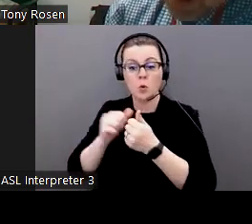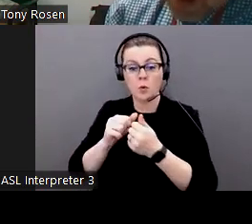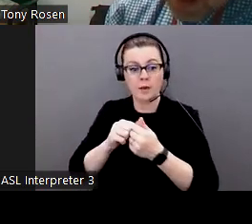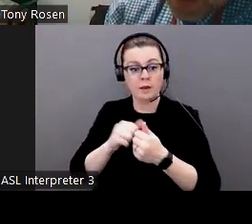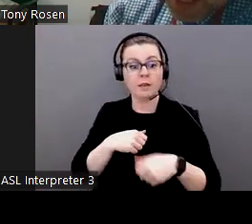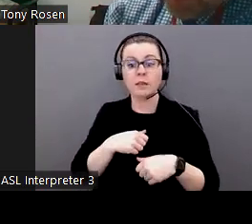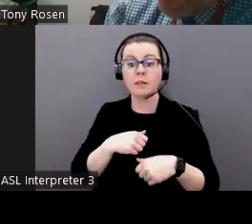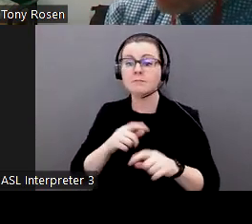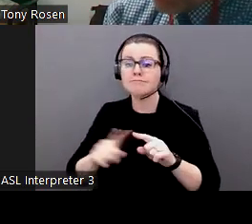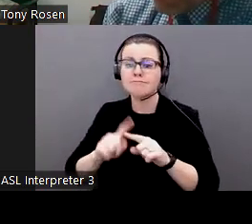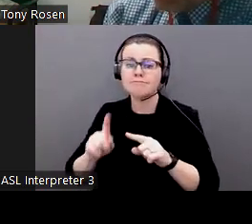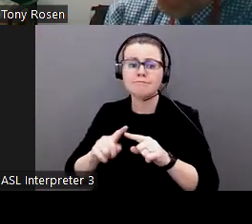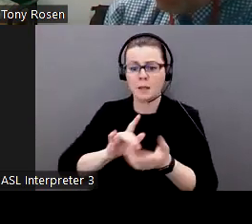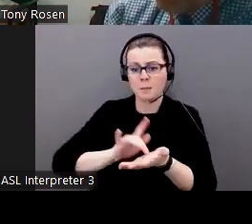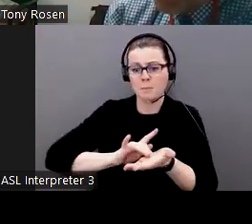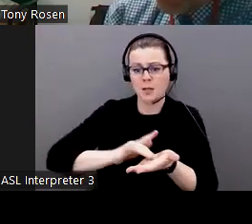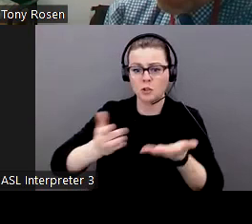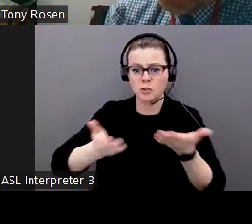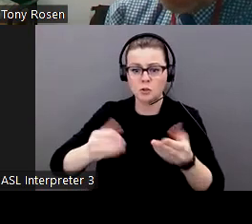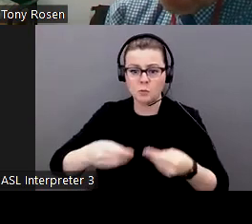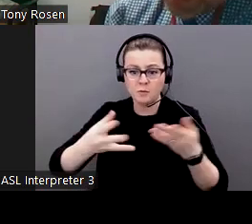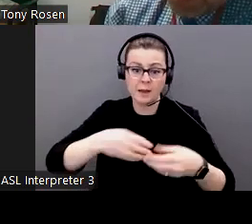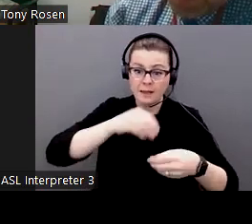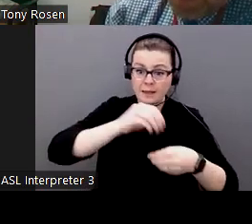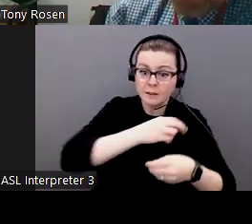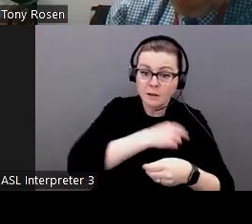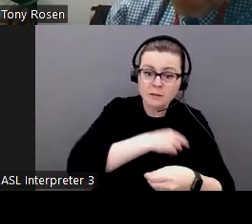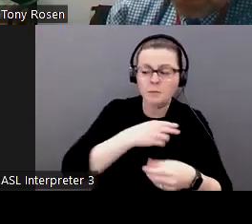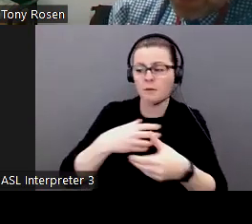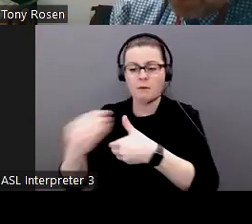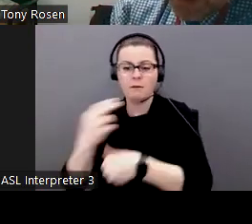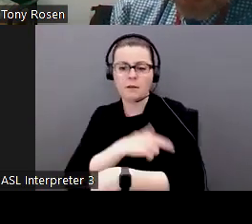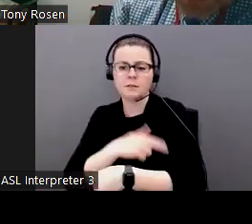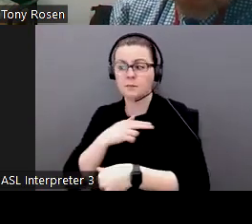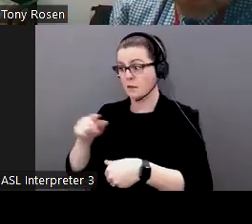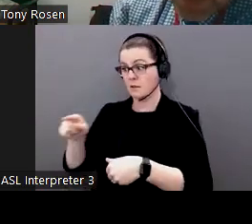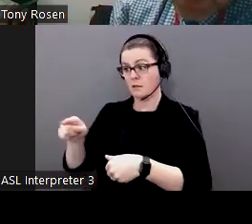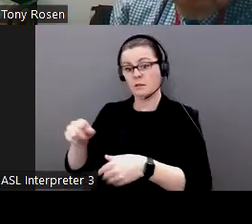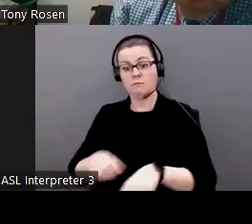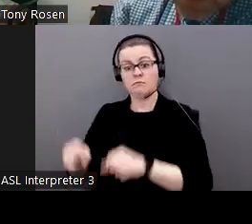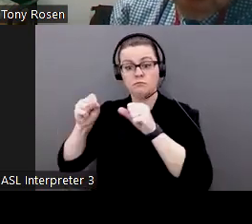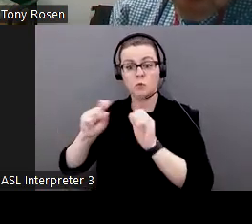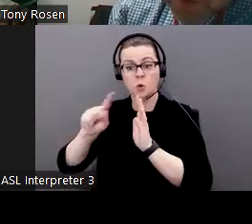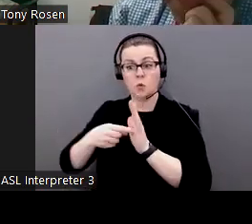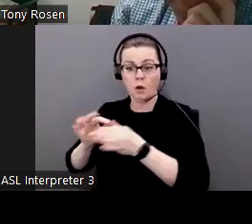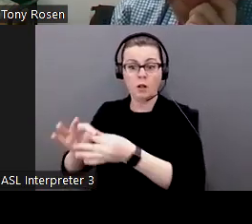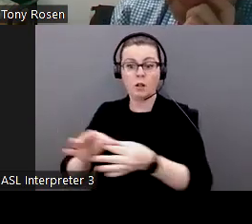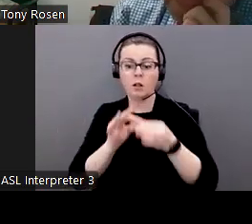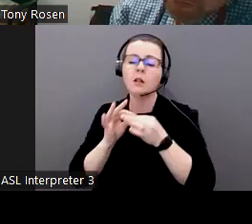be critical. And they identified challenges for this service. And we actually published the findings from these focus